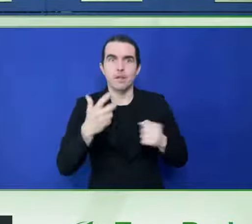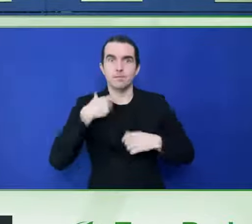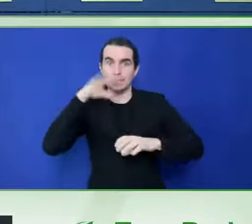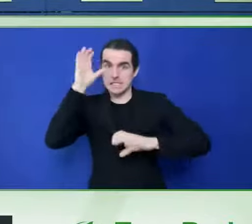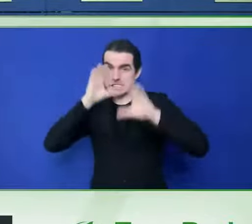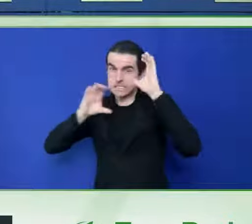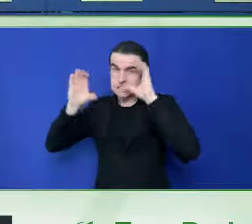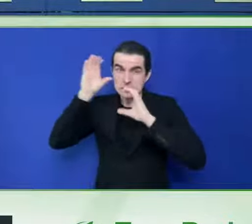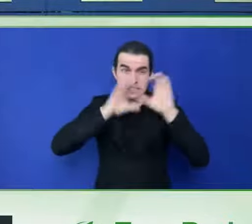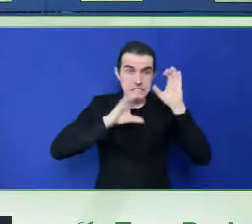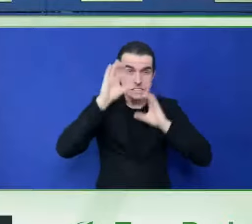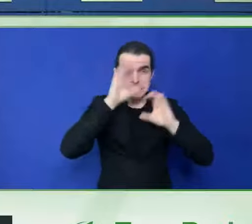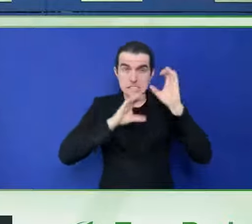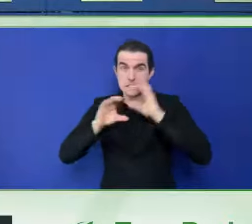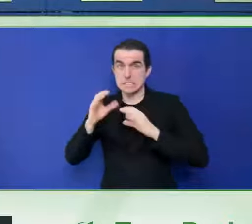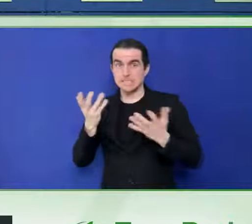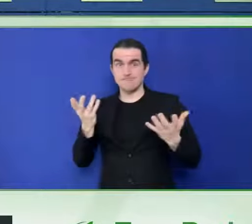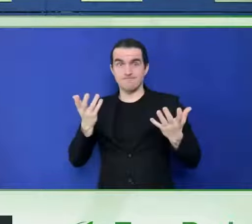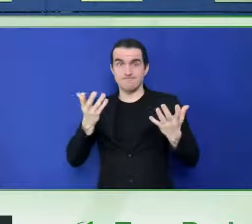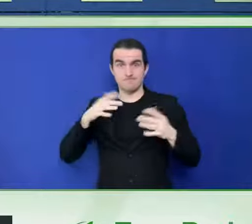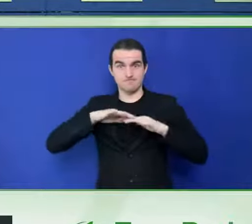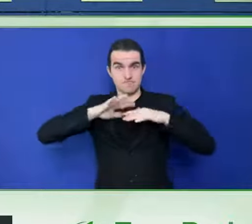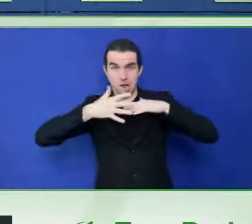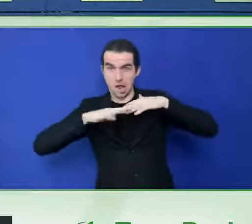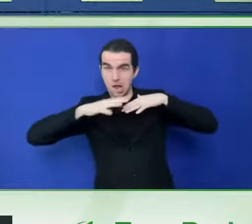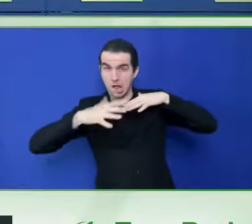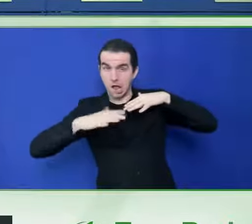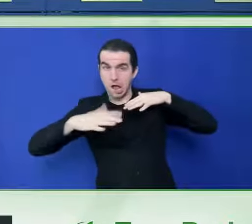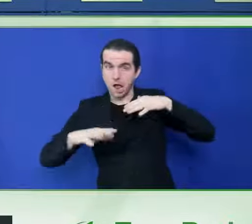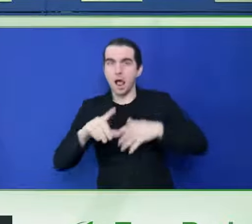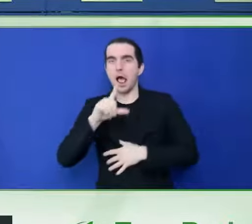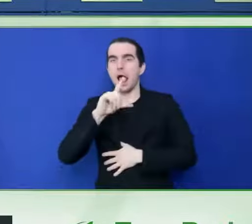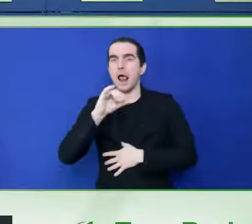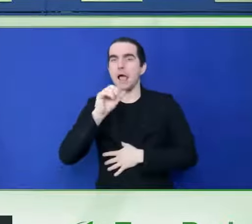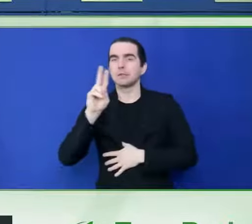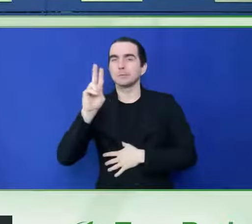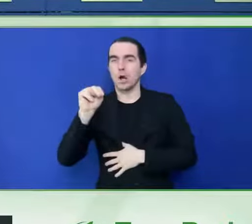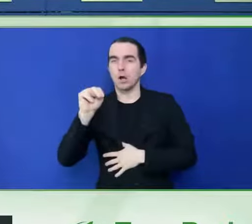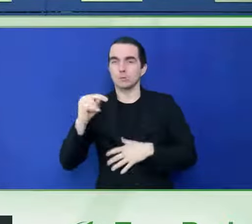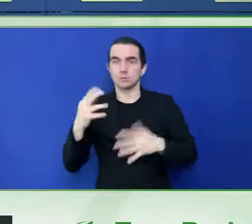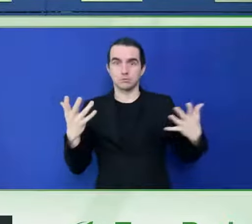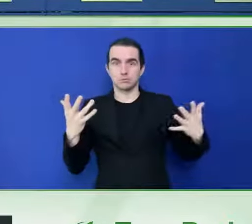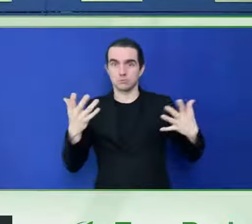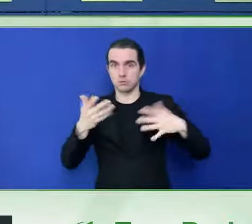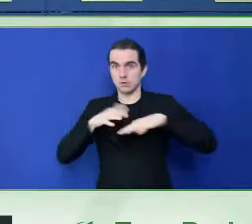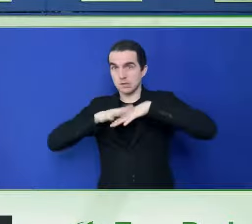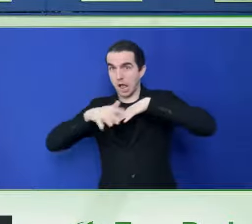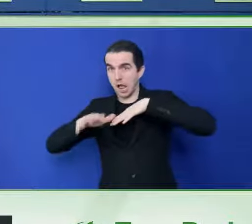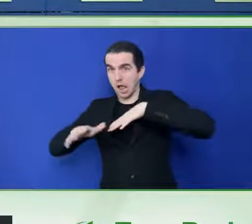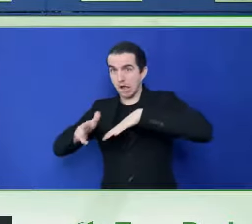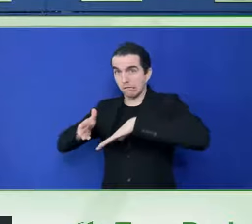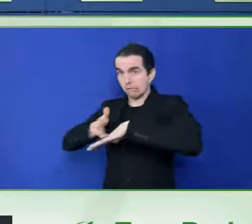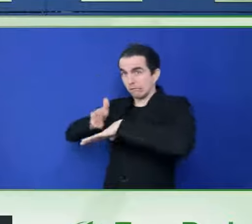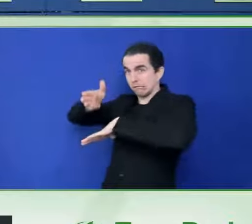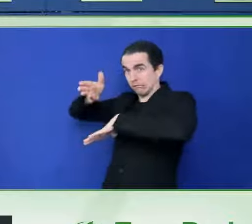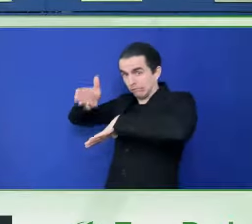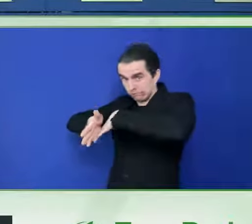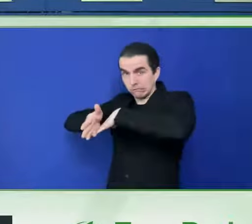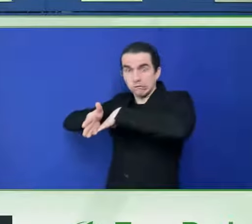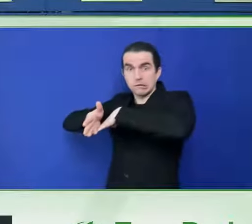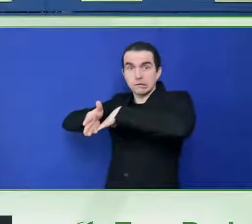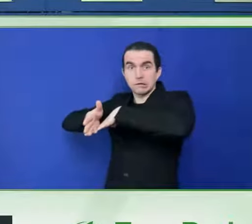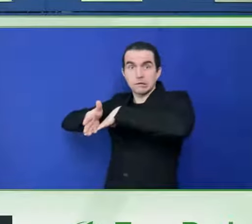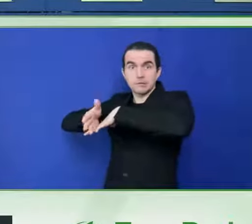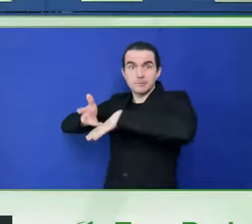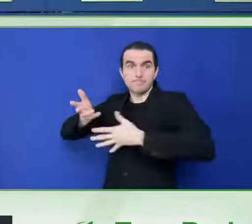steps, but I can assure you a young guy in a wheelchair would find that quite undignified. So I got into the restaurant,